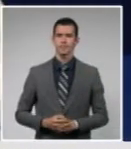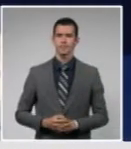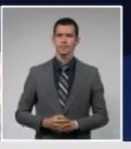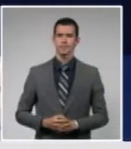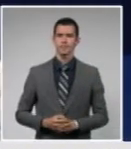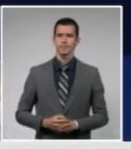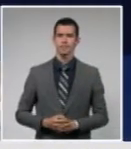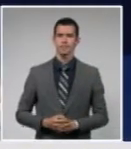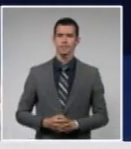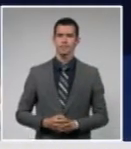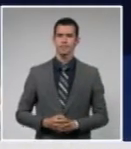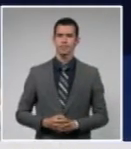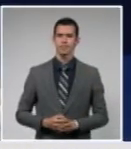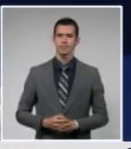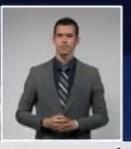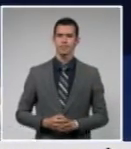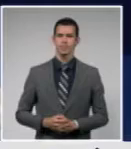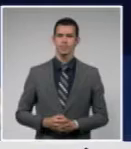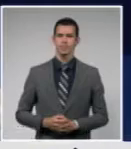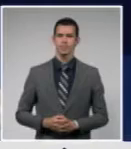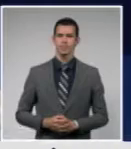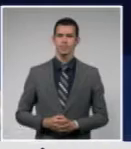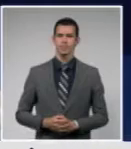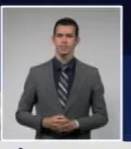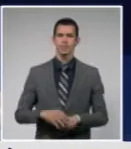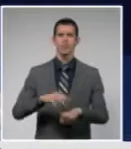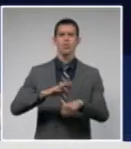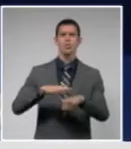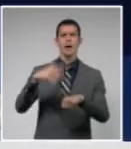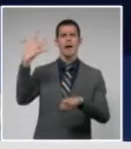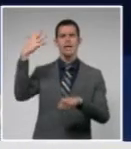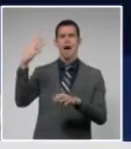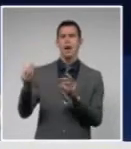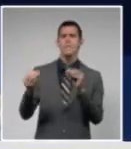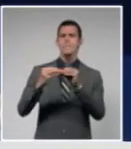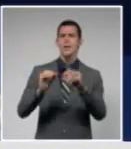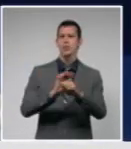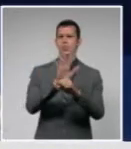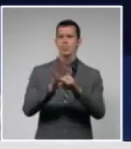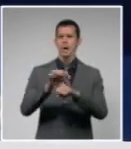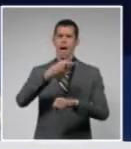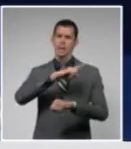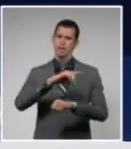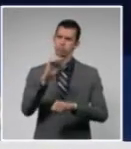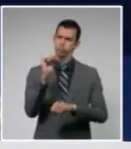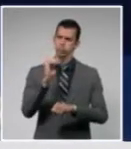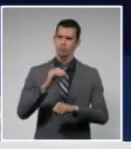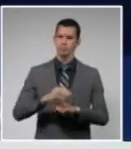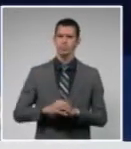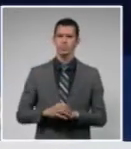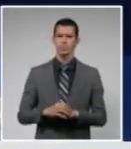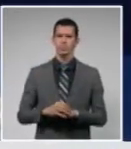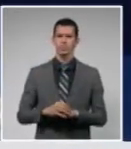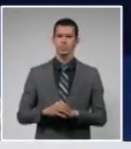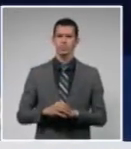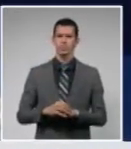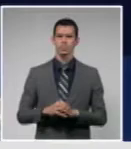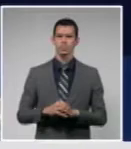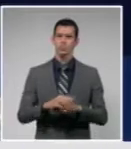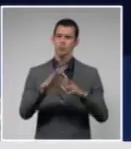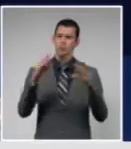59.1% of all positive cases on the island since the pandemic began have shown no symptoms at the time of